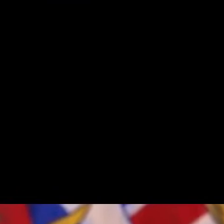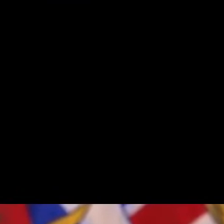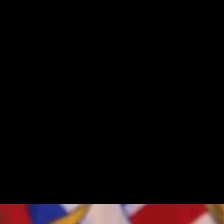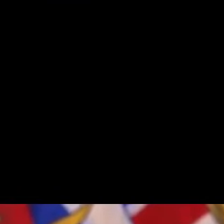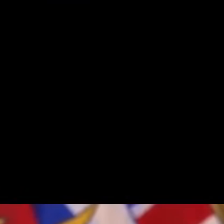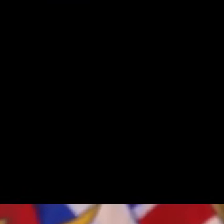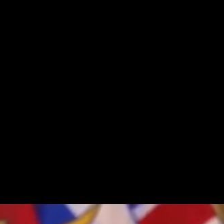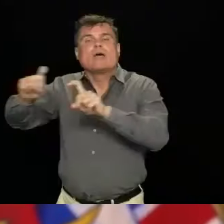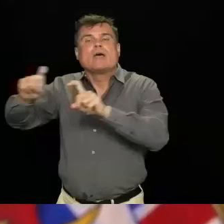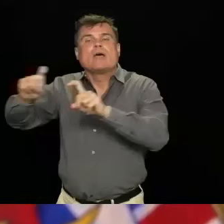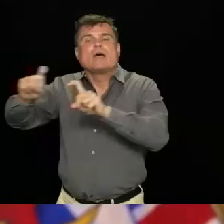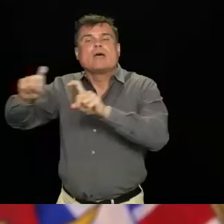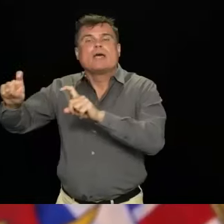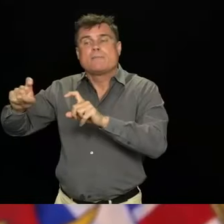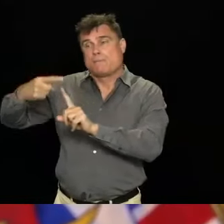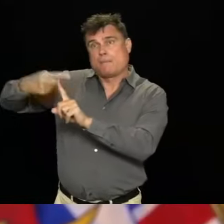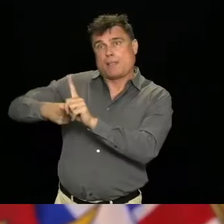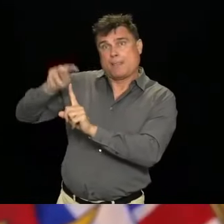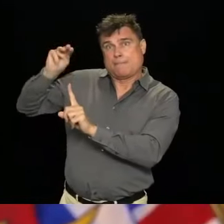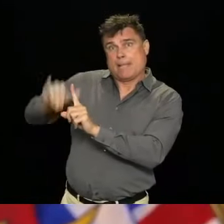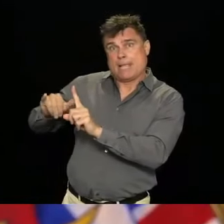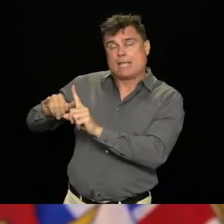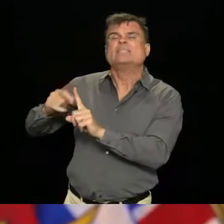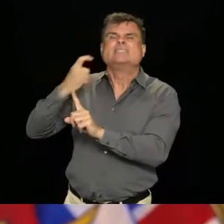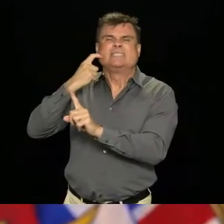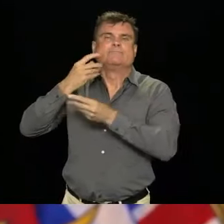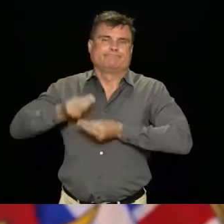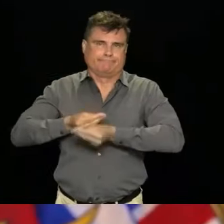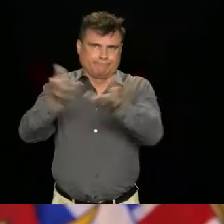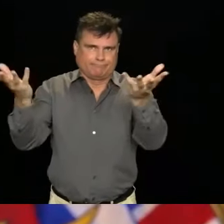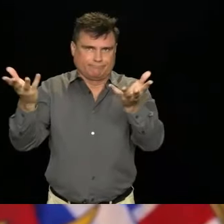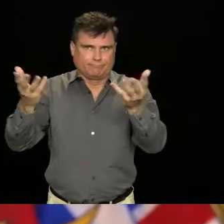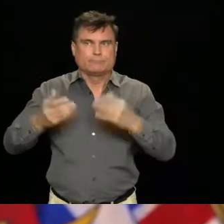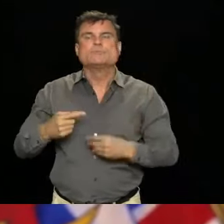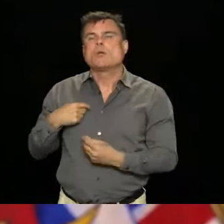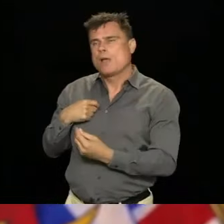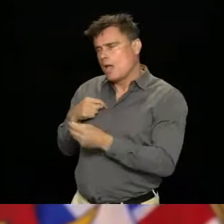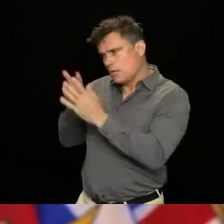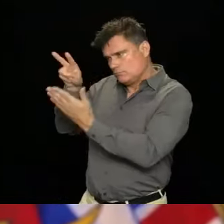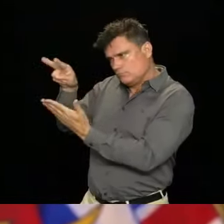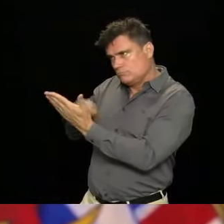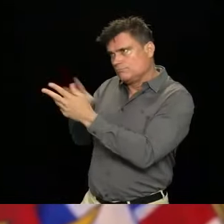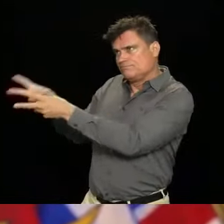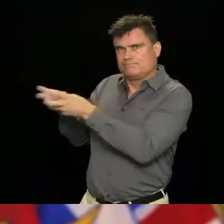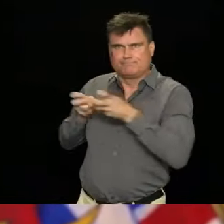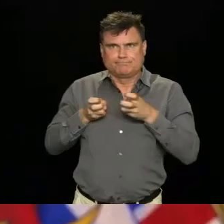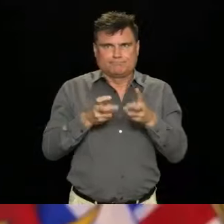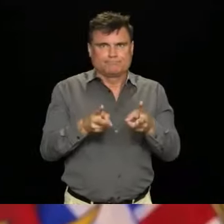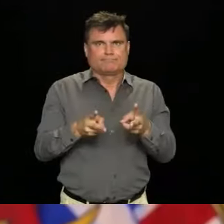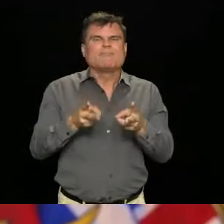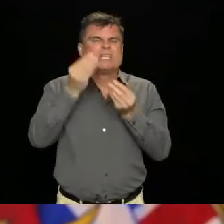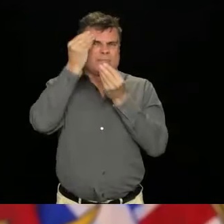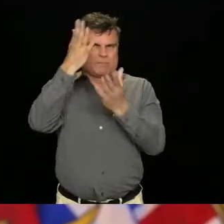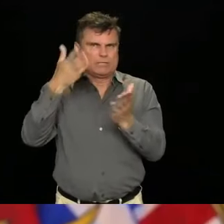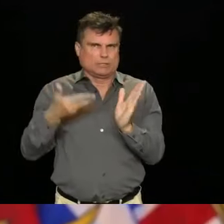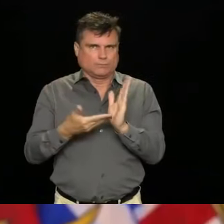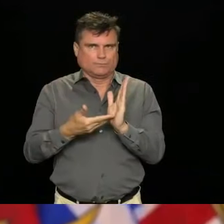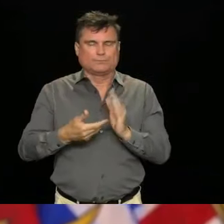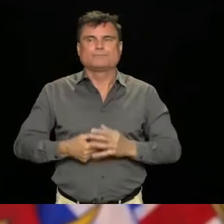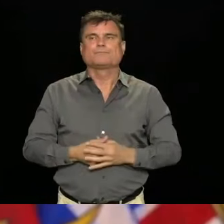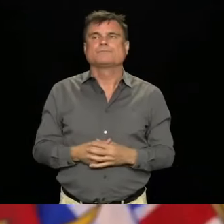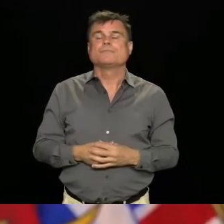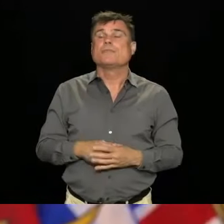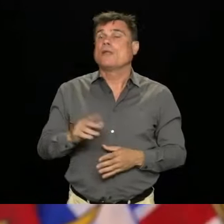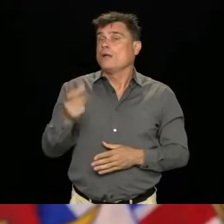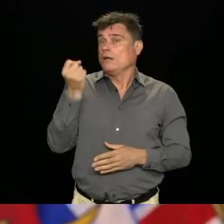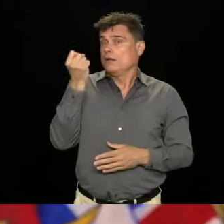May. This survey reflects job and employment information polled between the week of May 10th to 16th, before